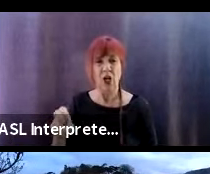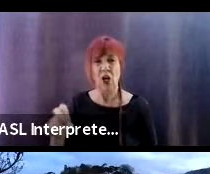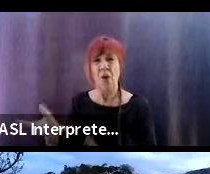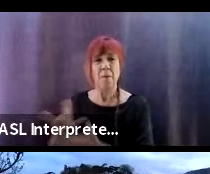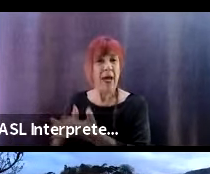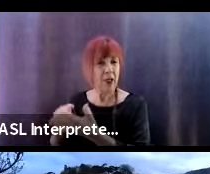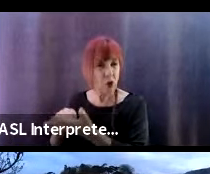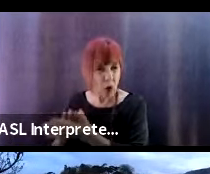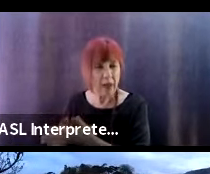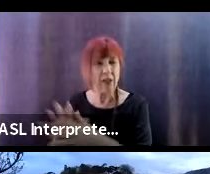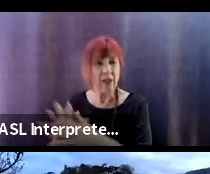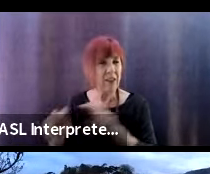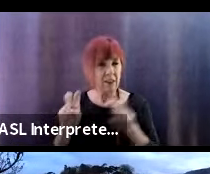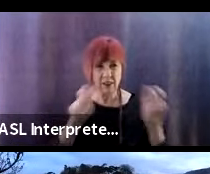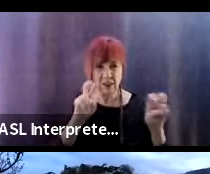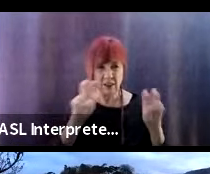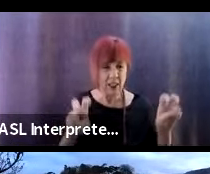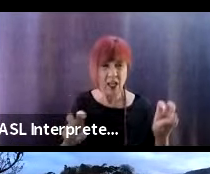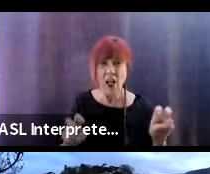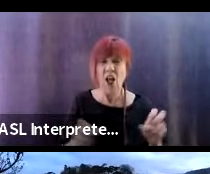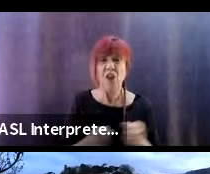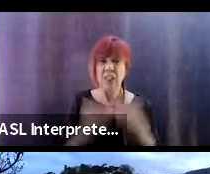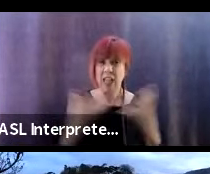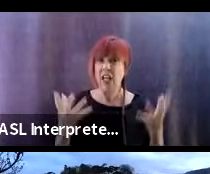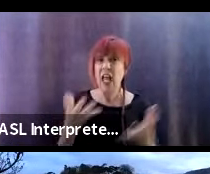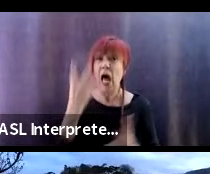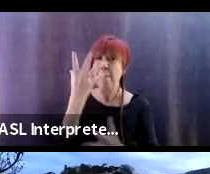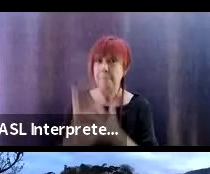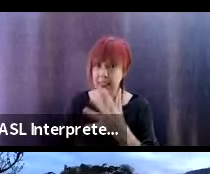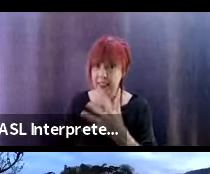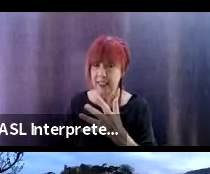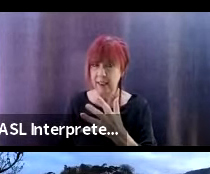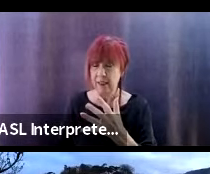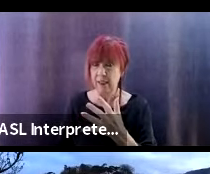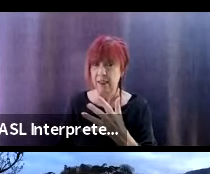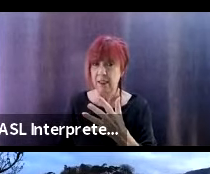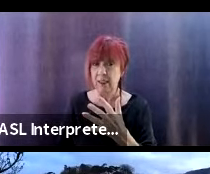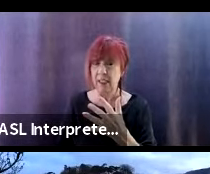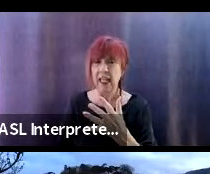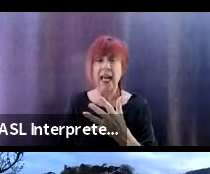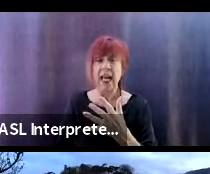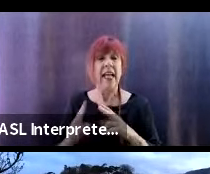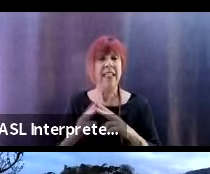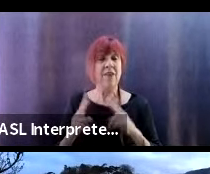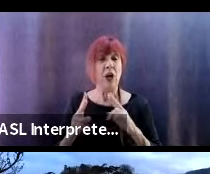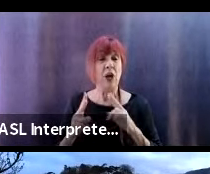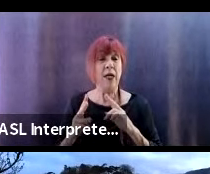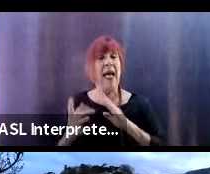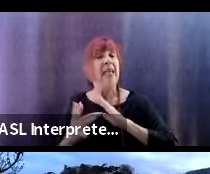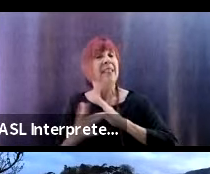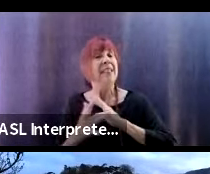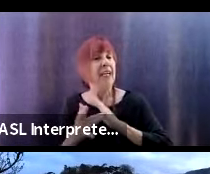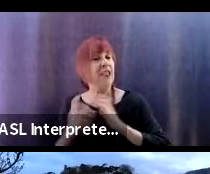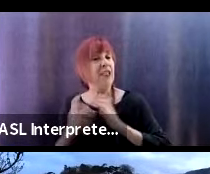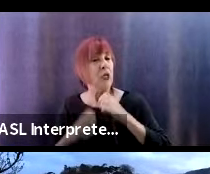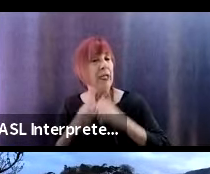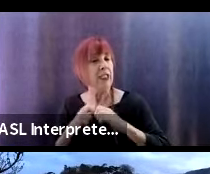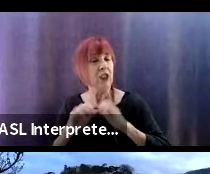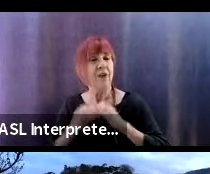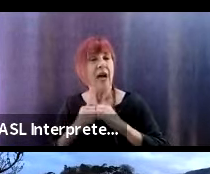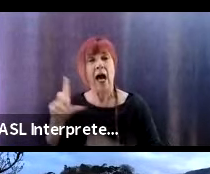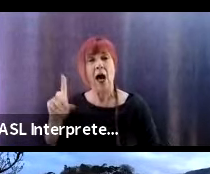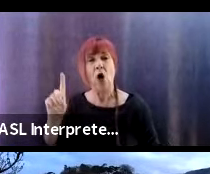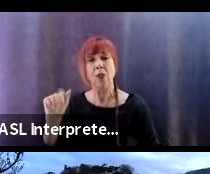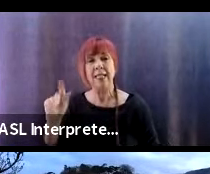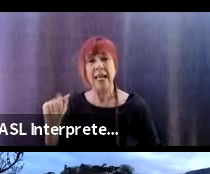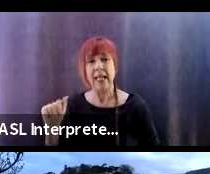cases. So we have a huge chunk of that missing, and it's a very national sort of technical issue around how data is transferred in HL7